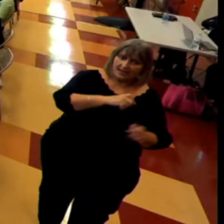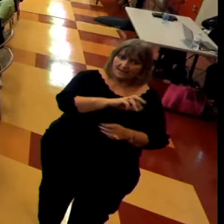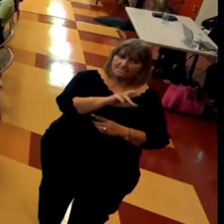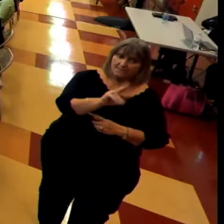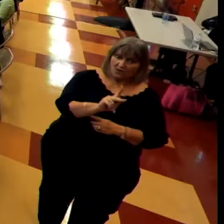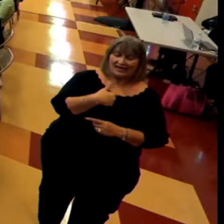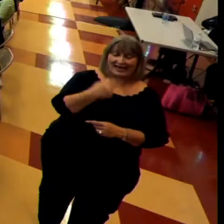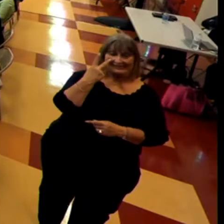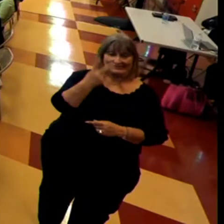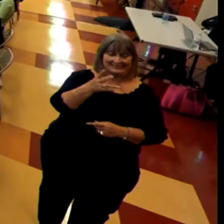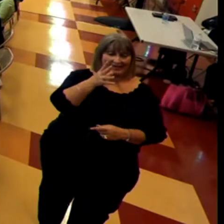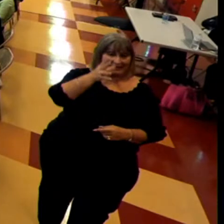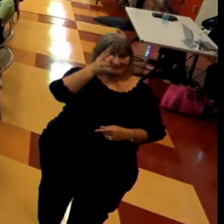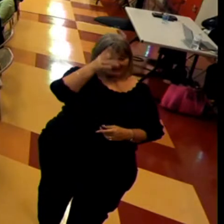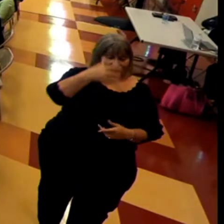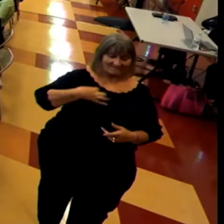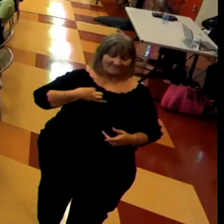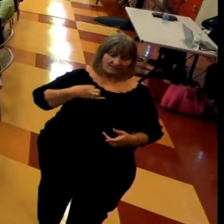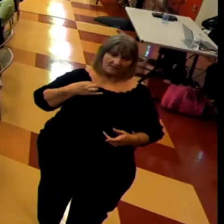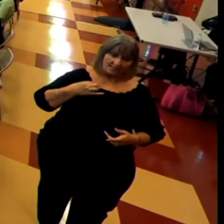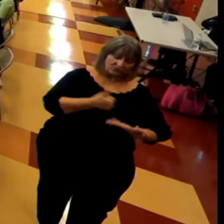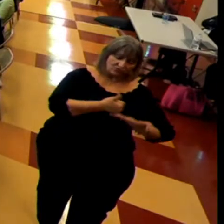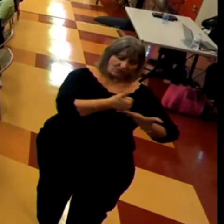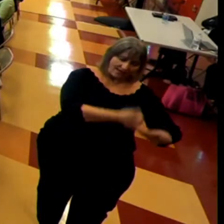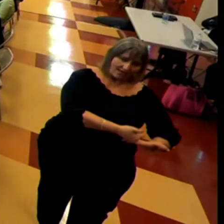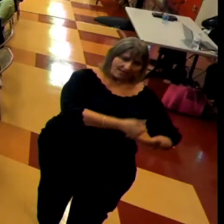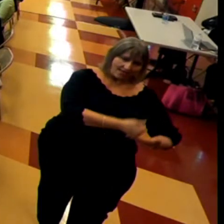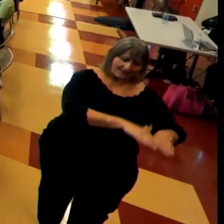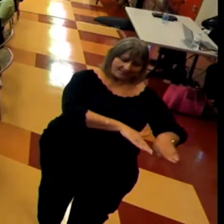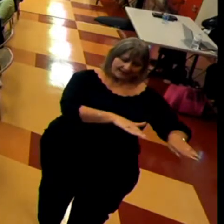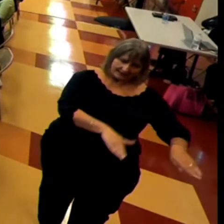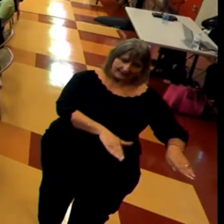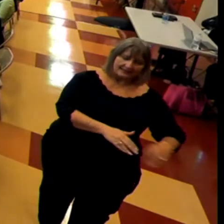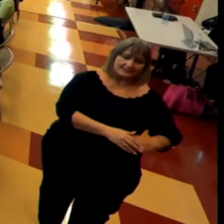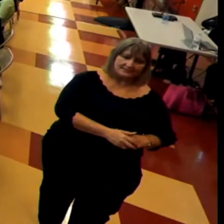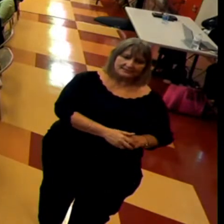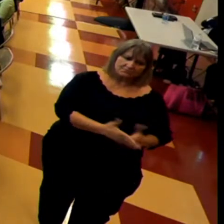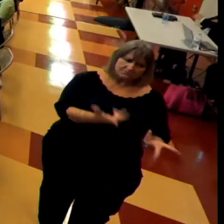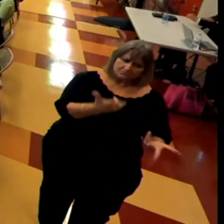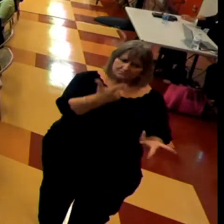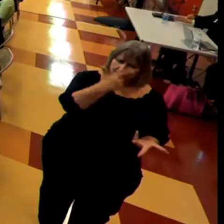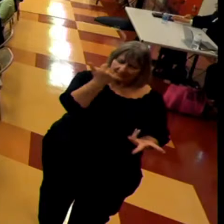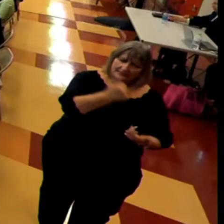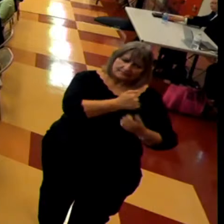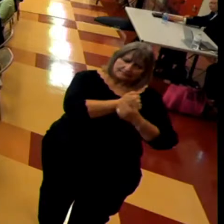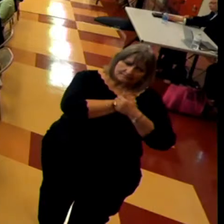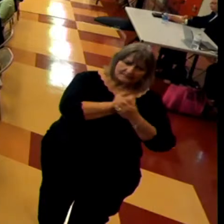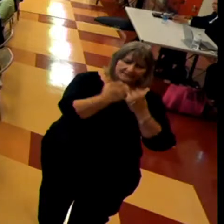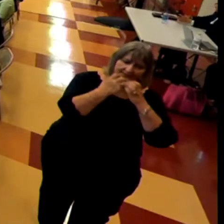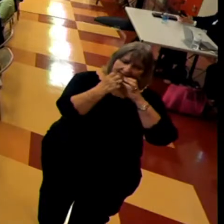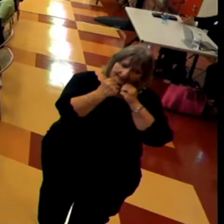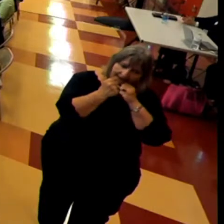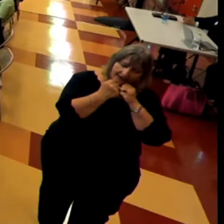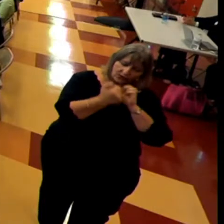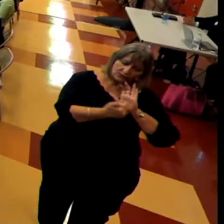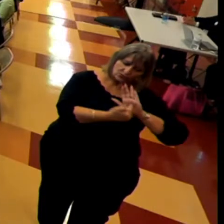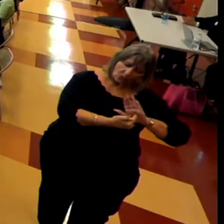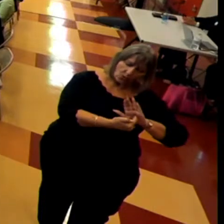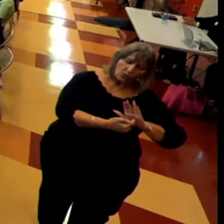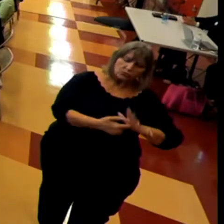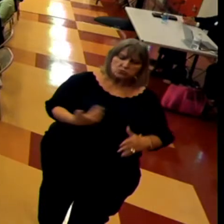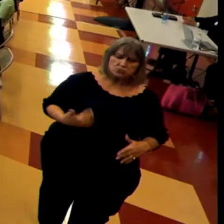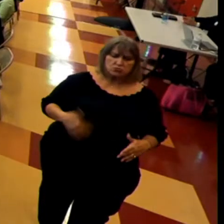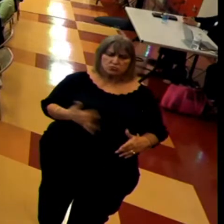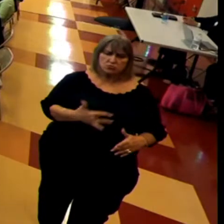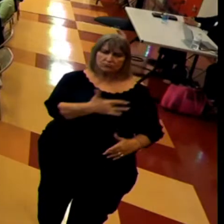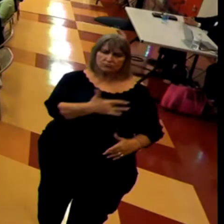that volunteer to help these kids. Just outpouring of love, and that's just something was very important to me. I'm